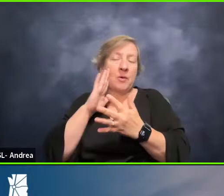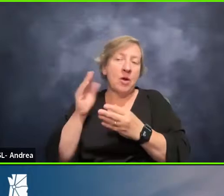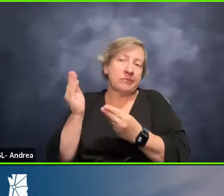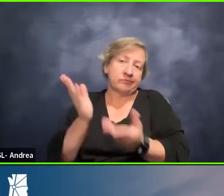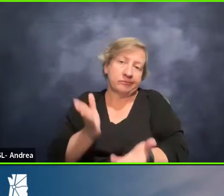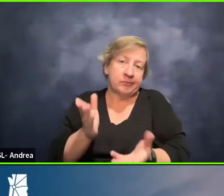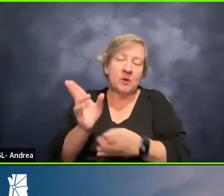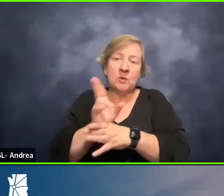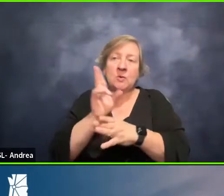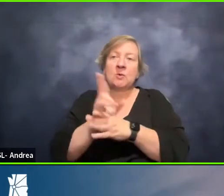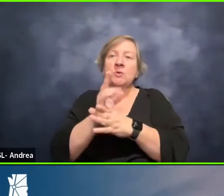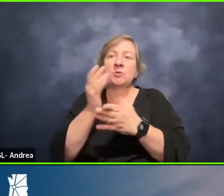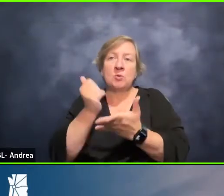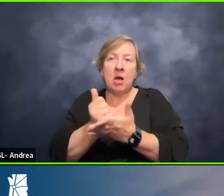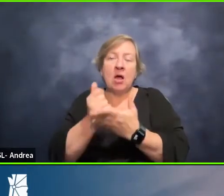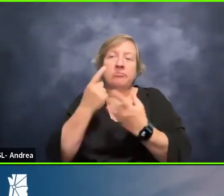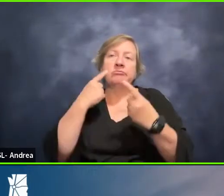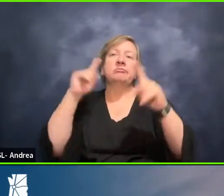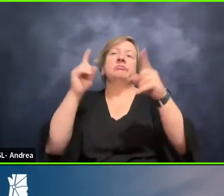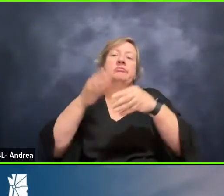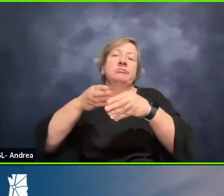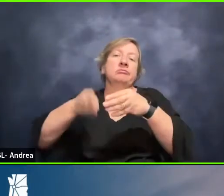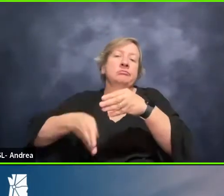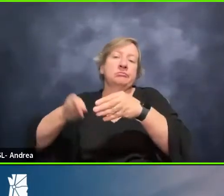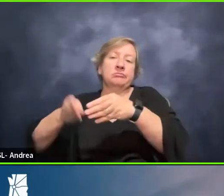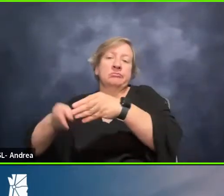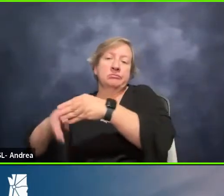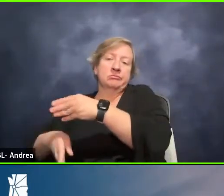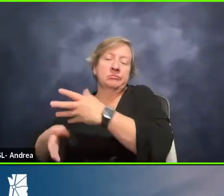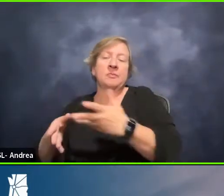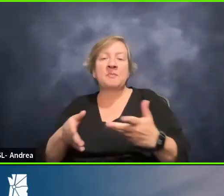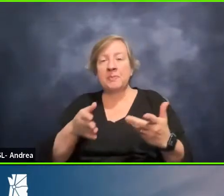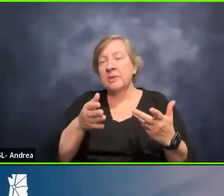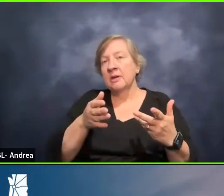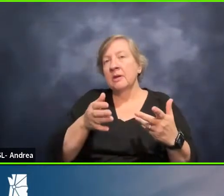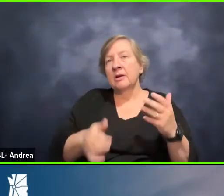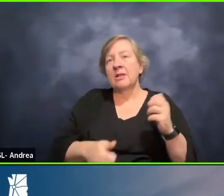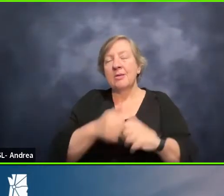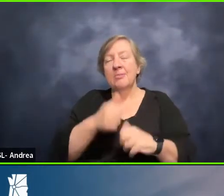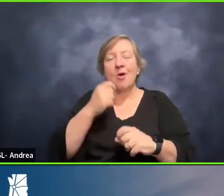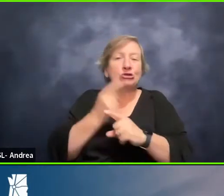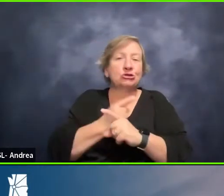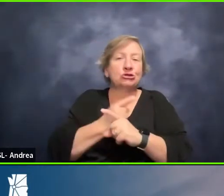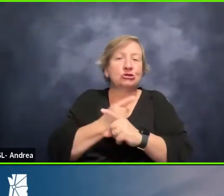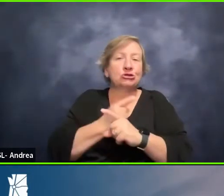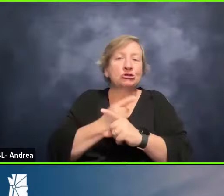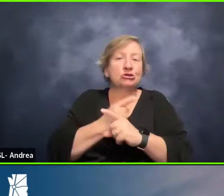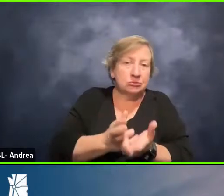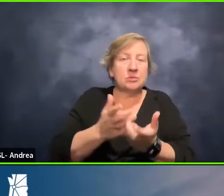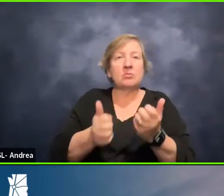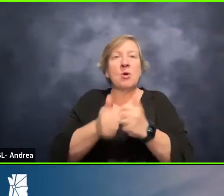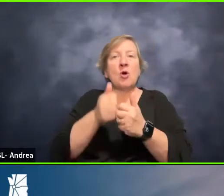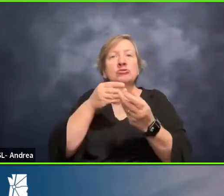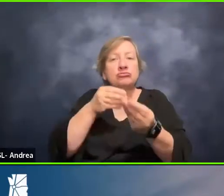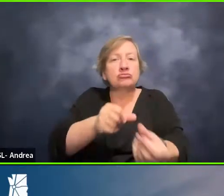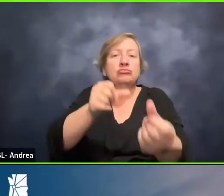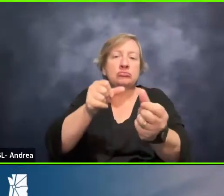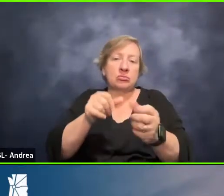help deliver this in the most rational way and in the most efficient way we can.